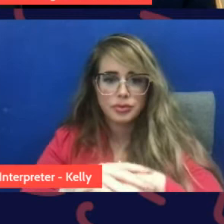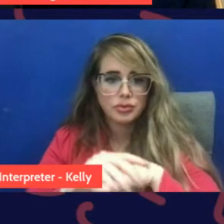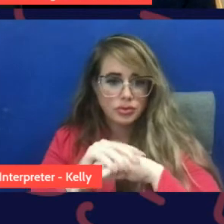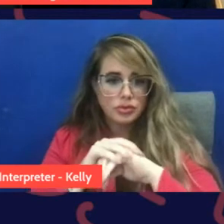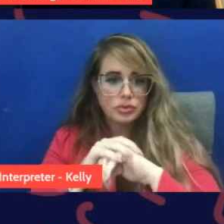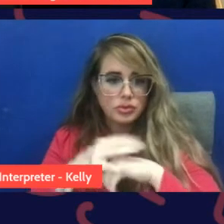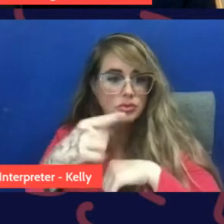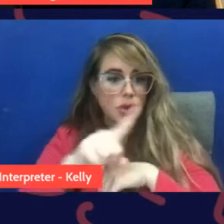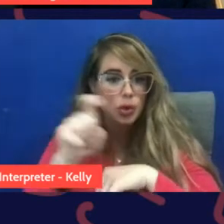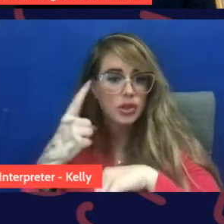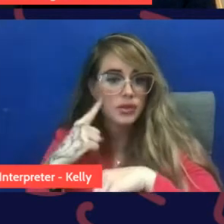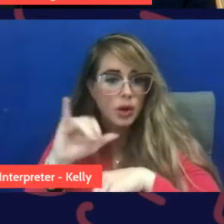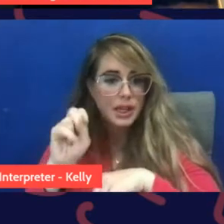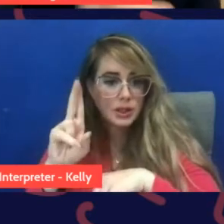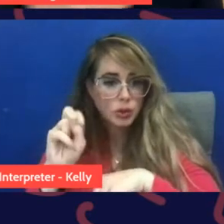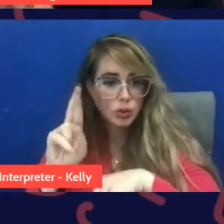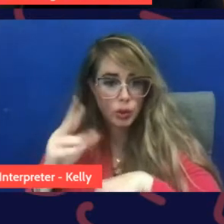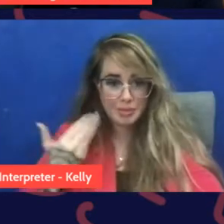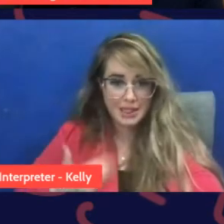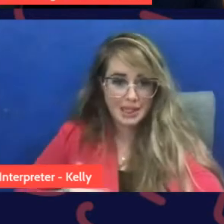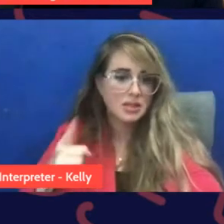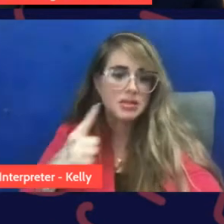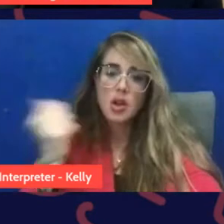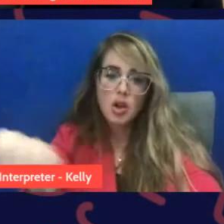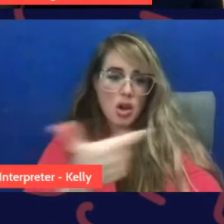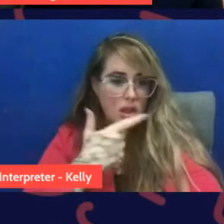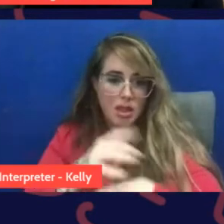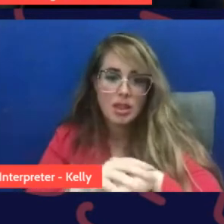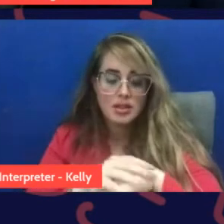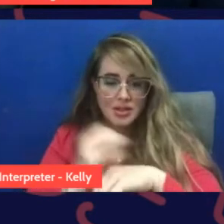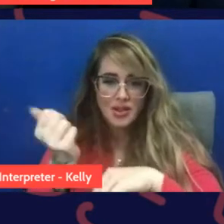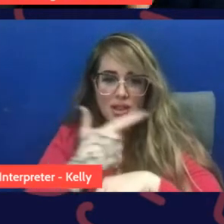And the question is for Jesus or myself? Everybody.